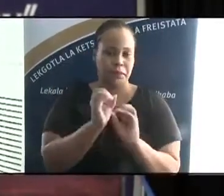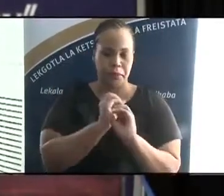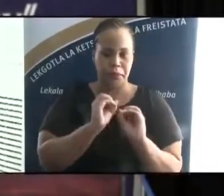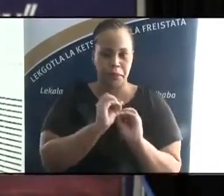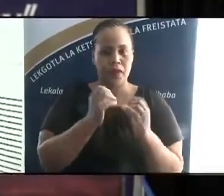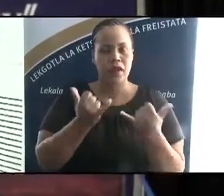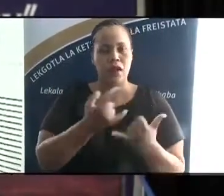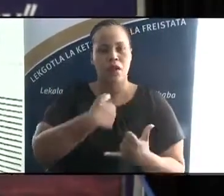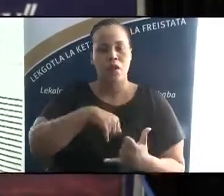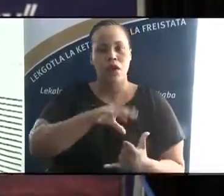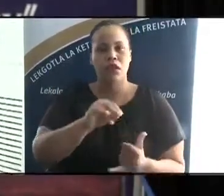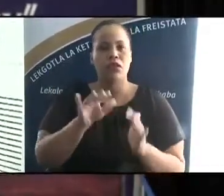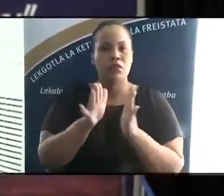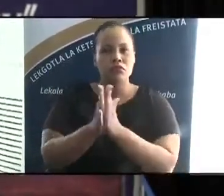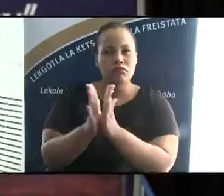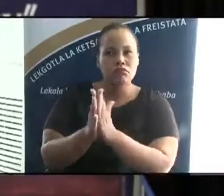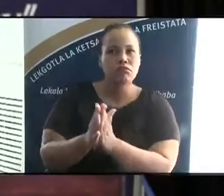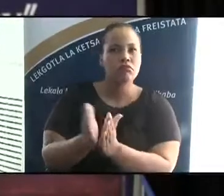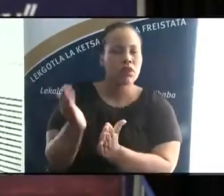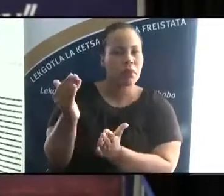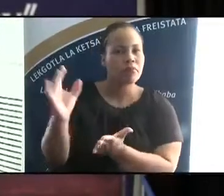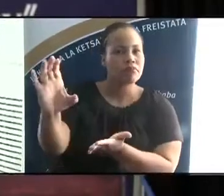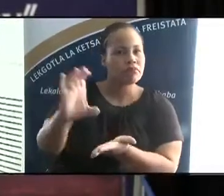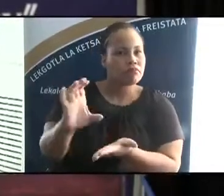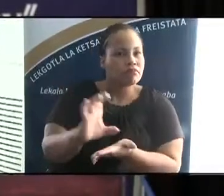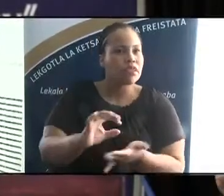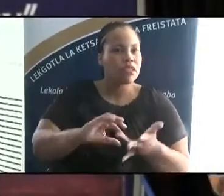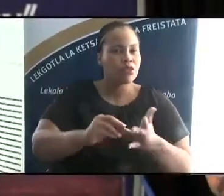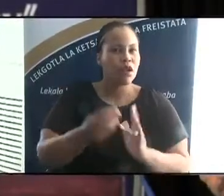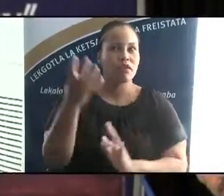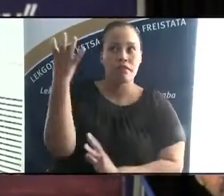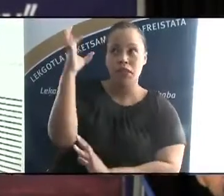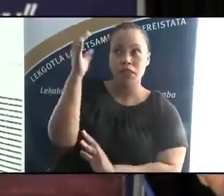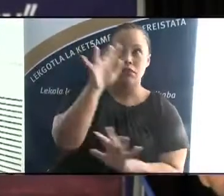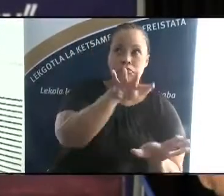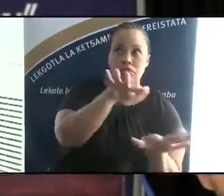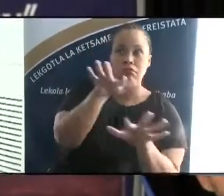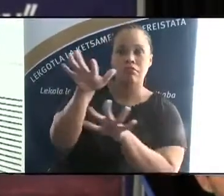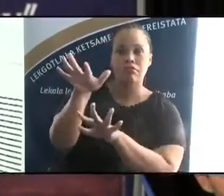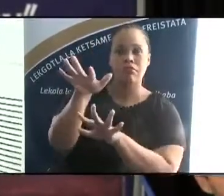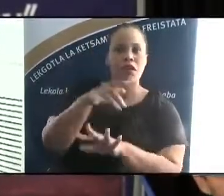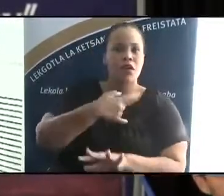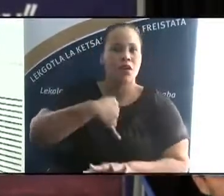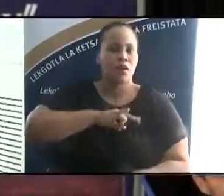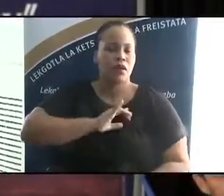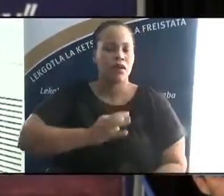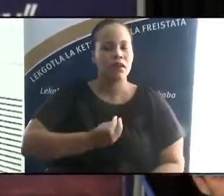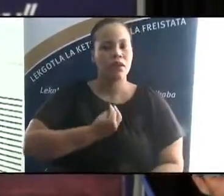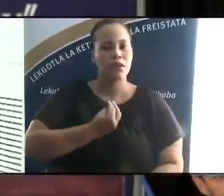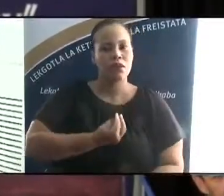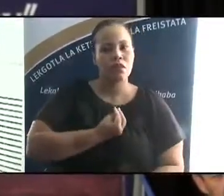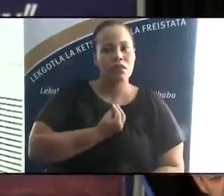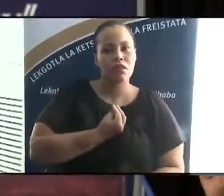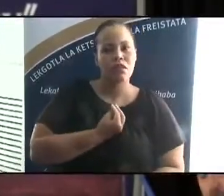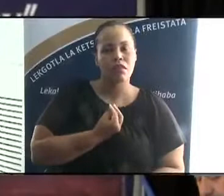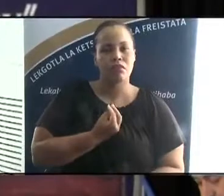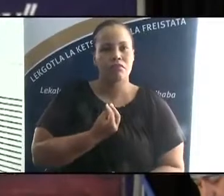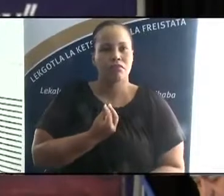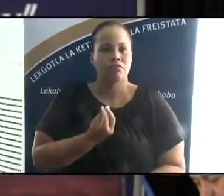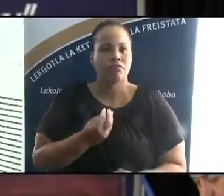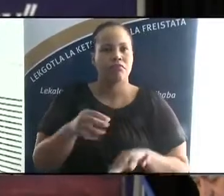upon investors to explore the possibilities of this province. We have a young, youthful and vibrant,